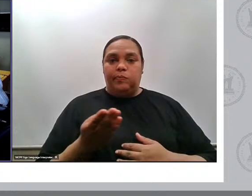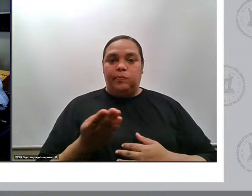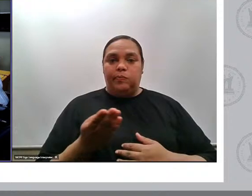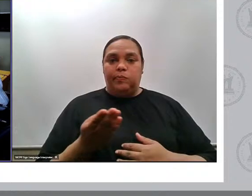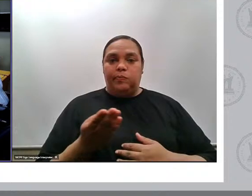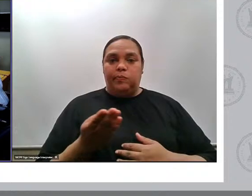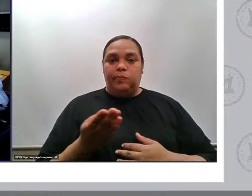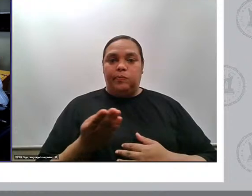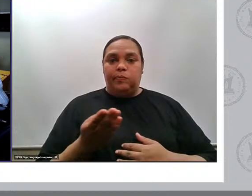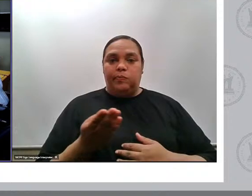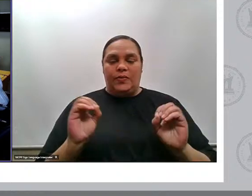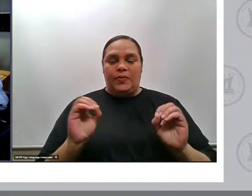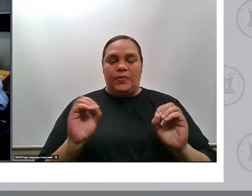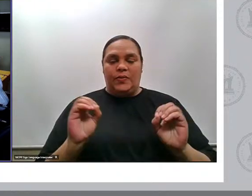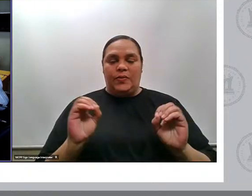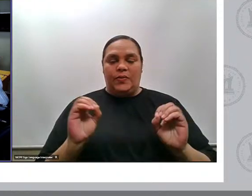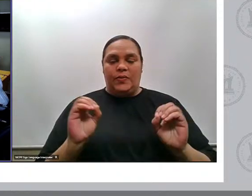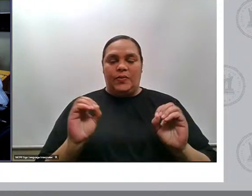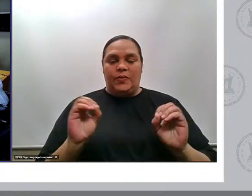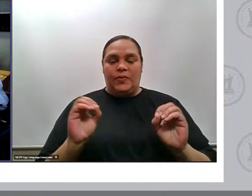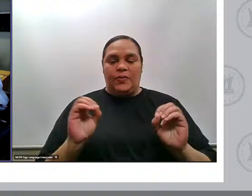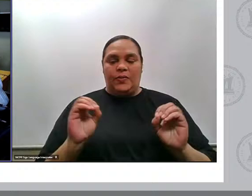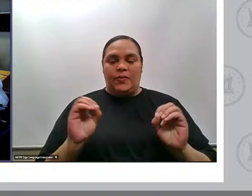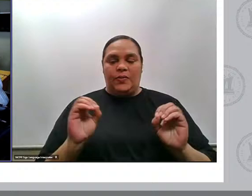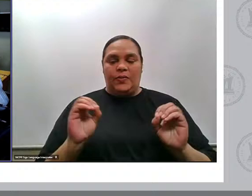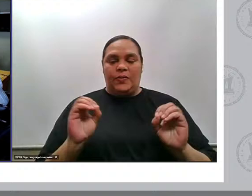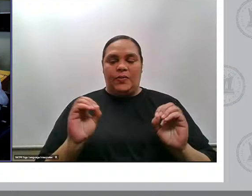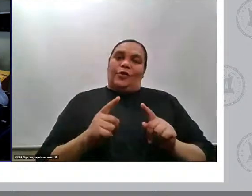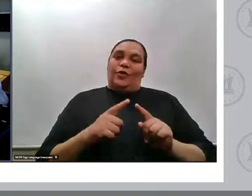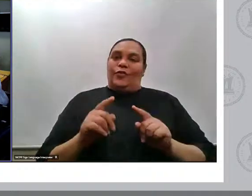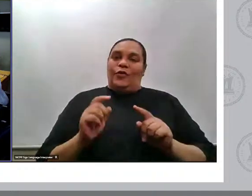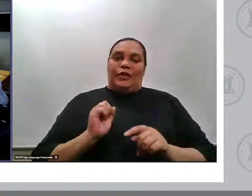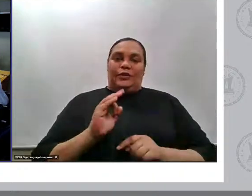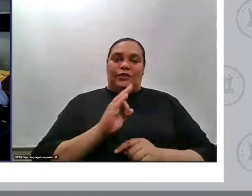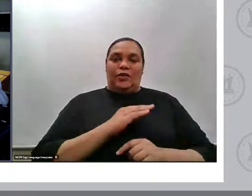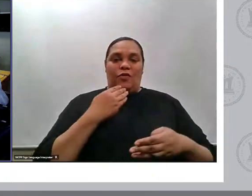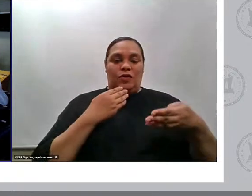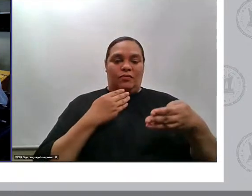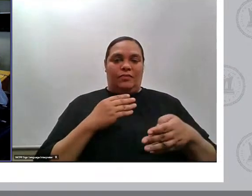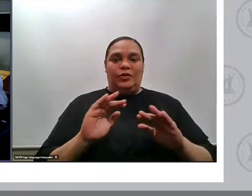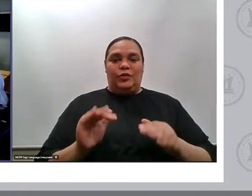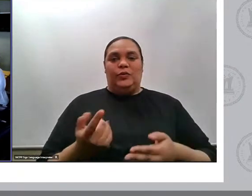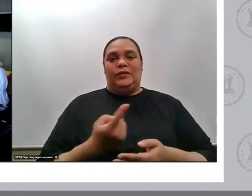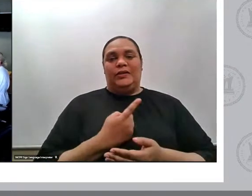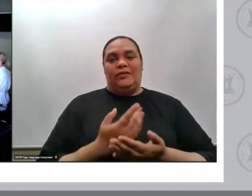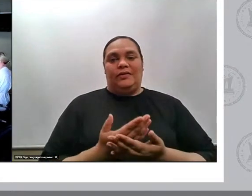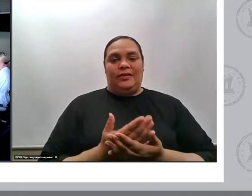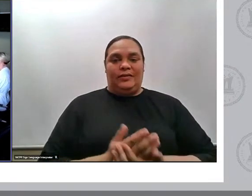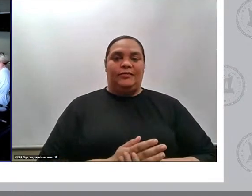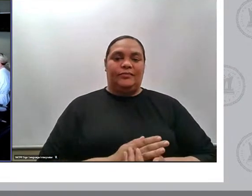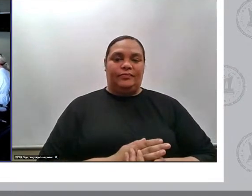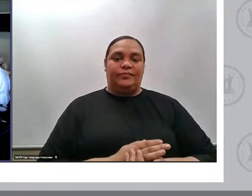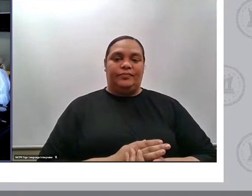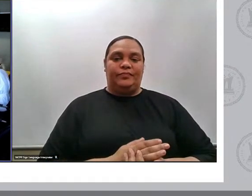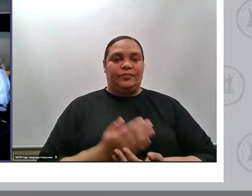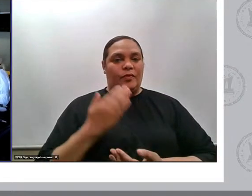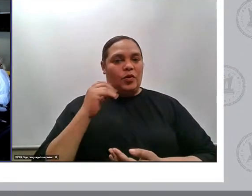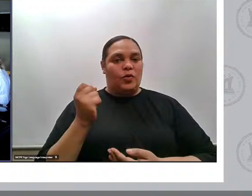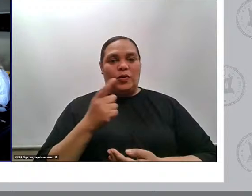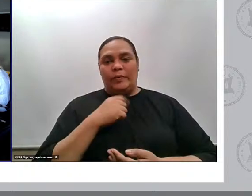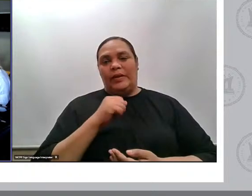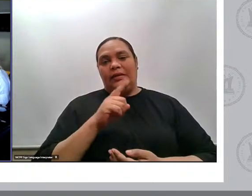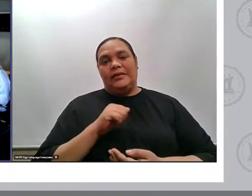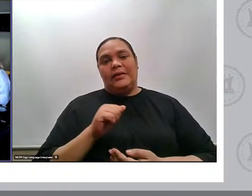I see nobody else. I'd also now like to just give an opportunity for the staff present here today to introduce themselves. Good morning, Zayda